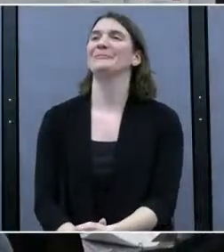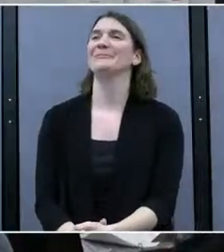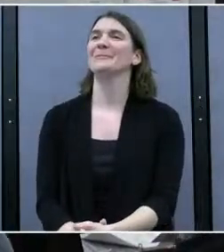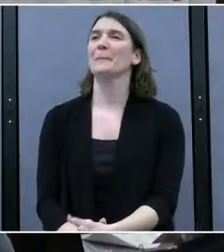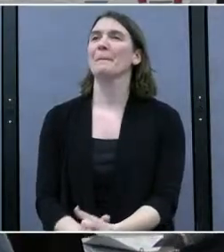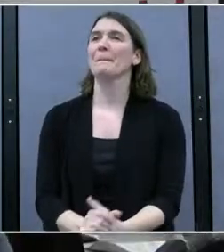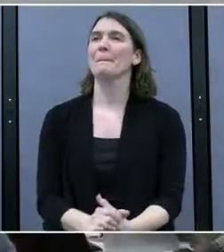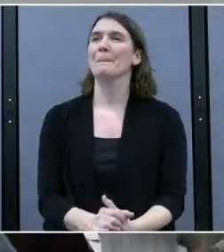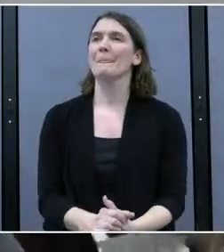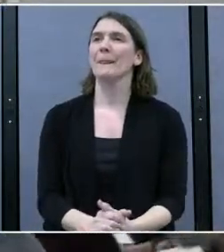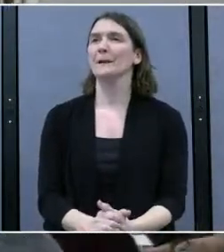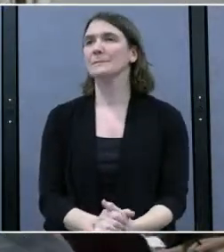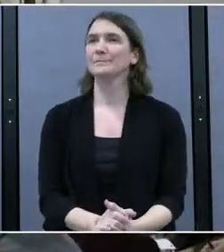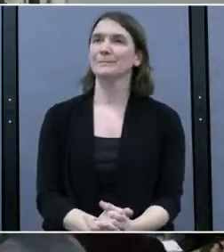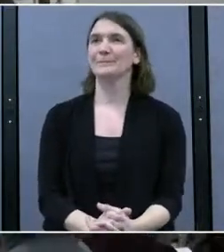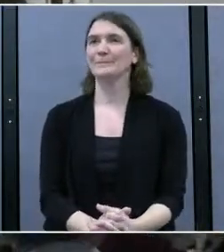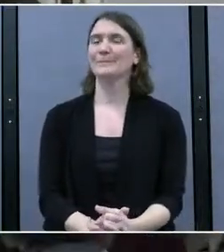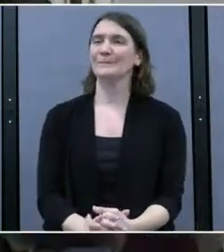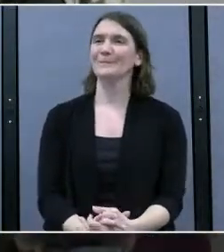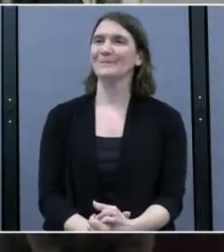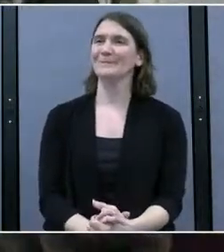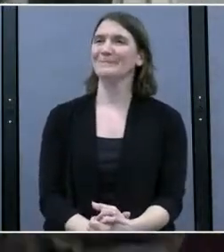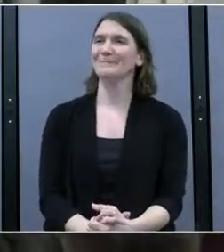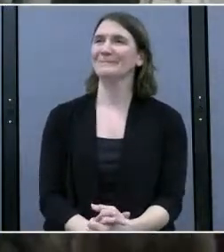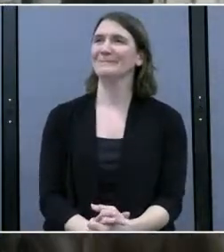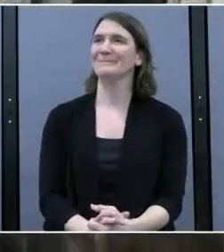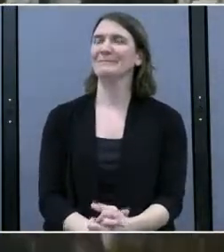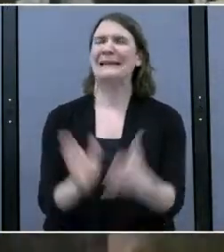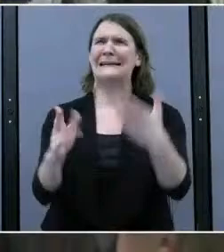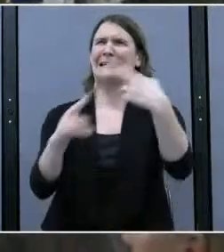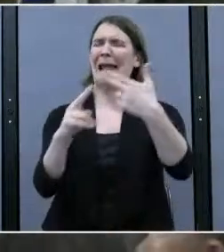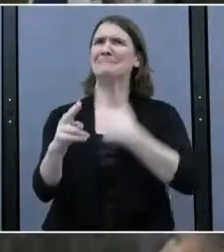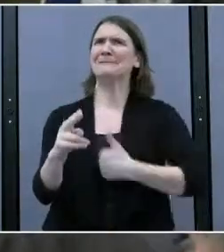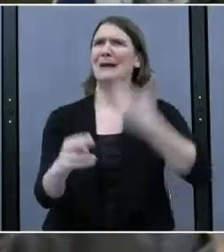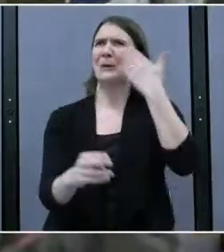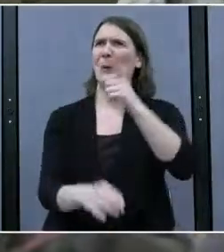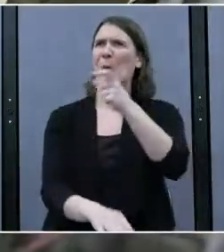Yep. Patrick at the back then. I'm sorry, I don't know your name.